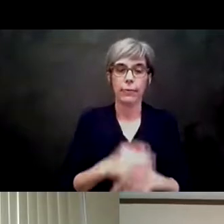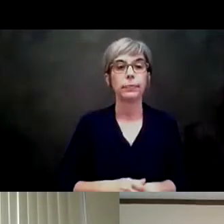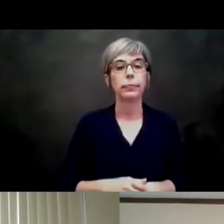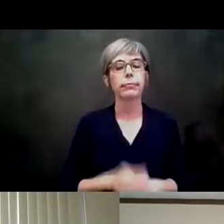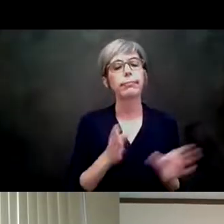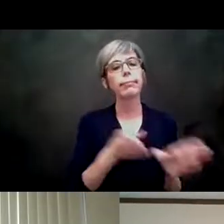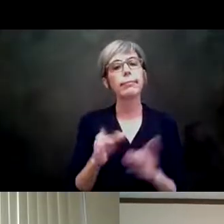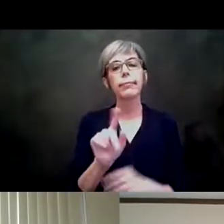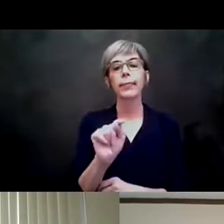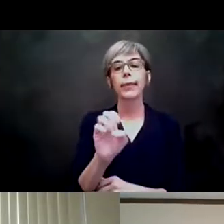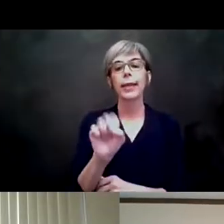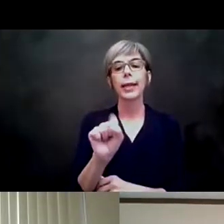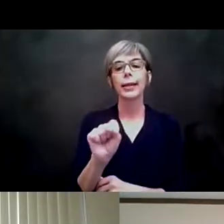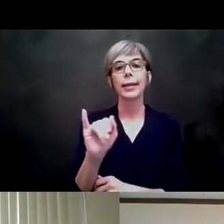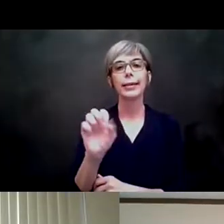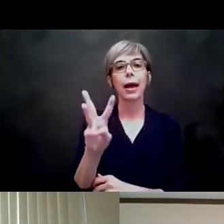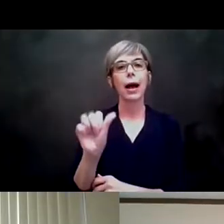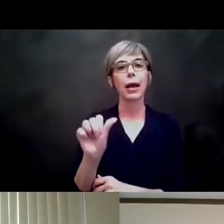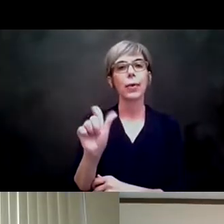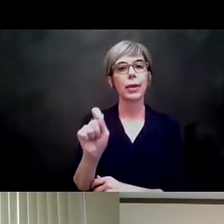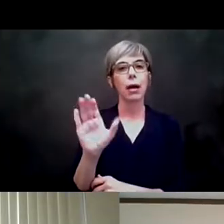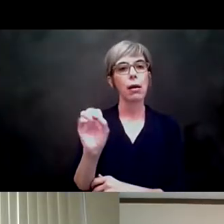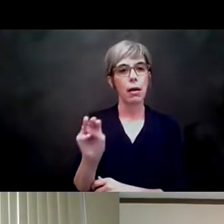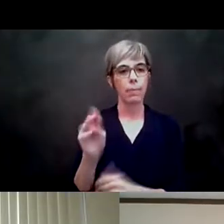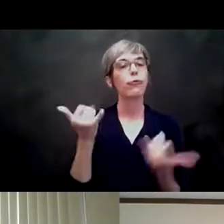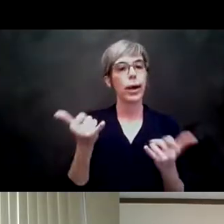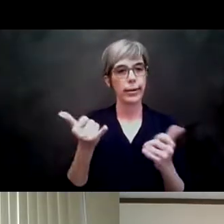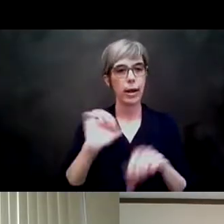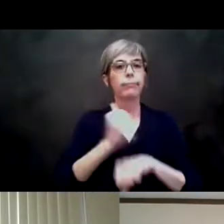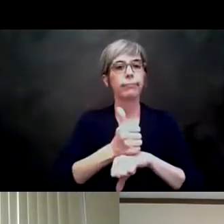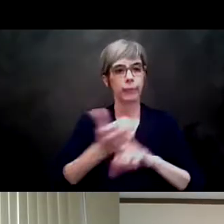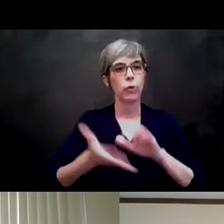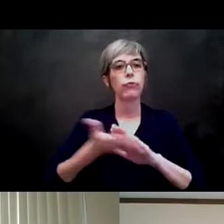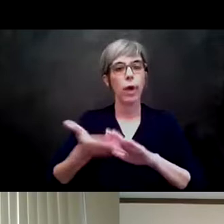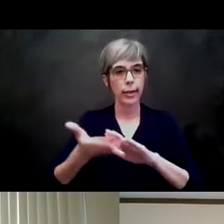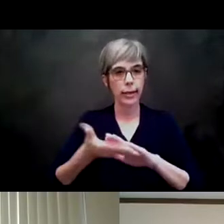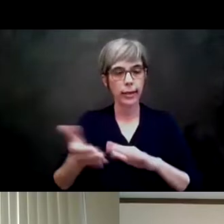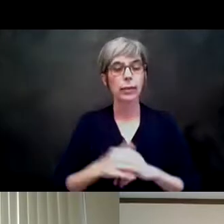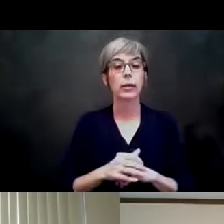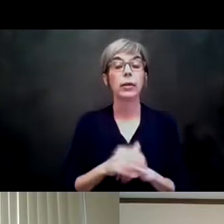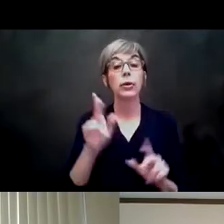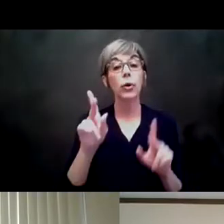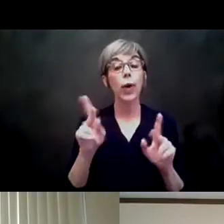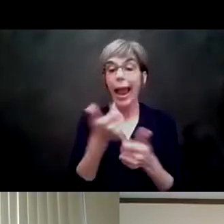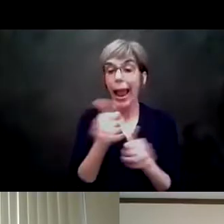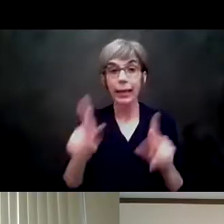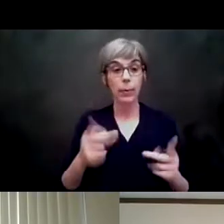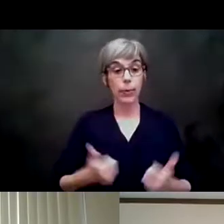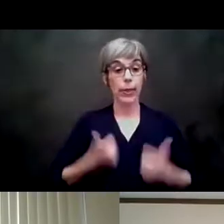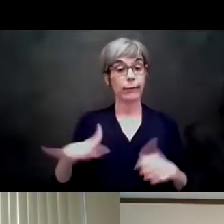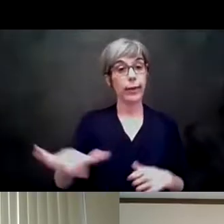we mentioned, Test Iowa site is currently operating in Davenport. All residents are encouraged to complete an assessment